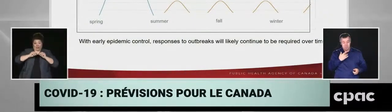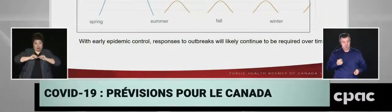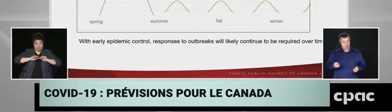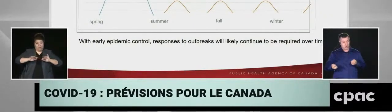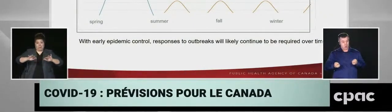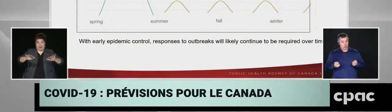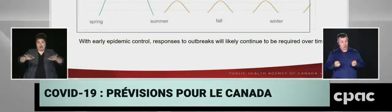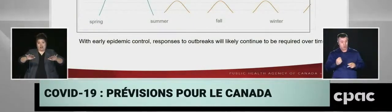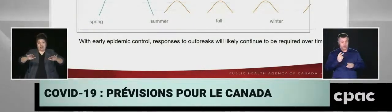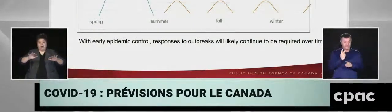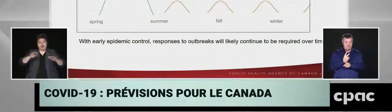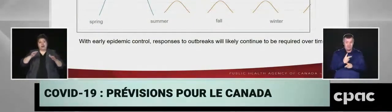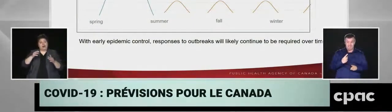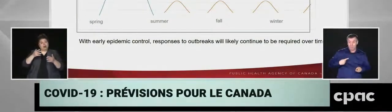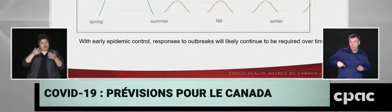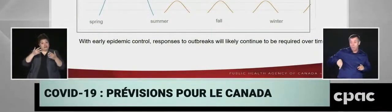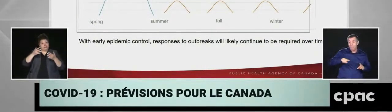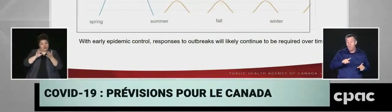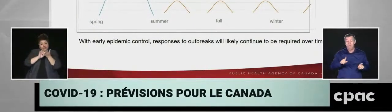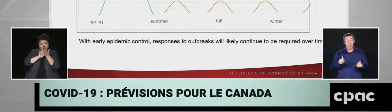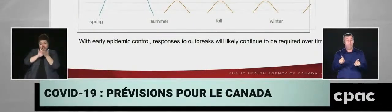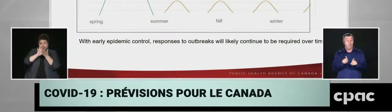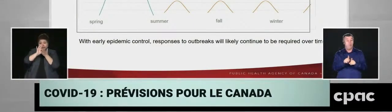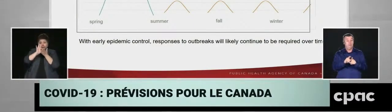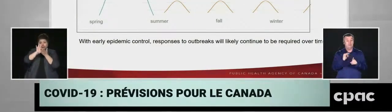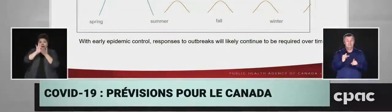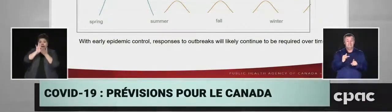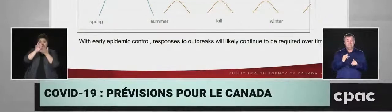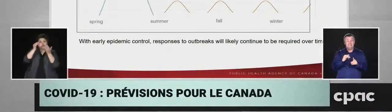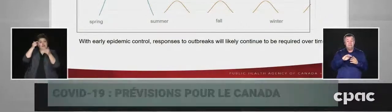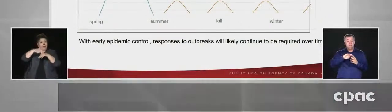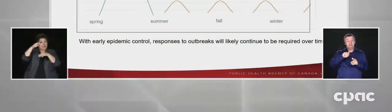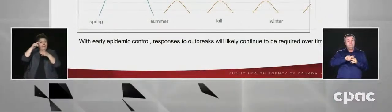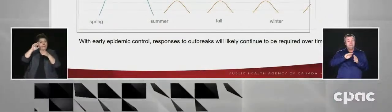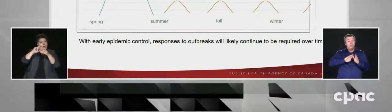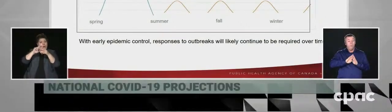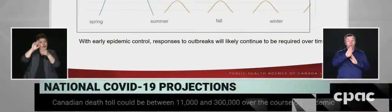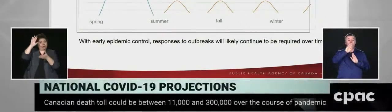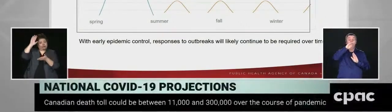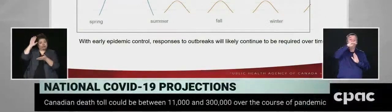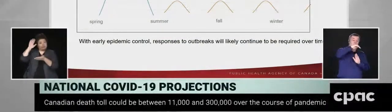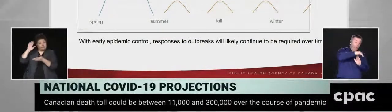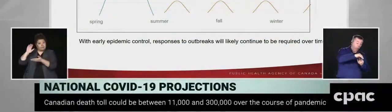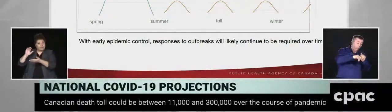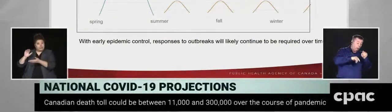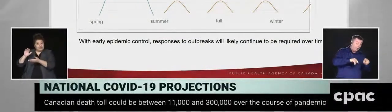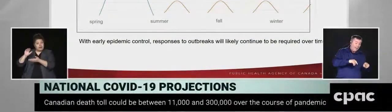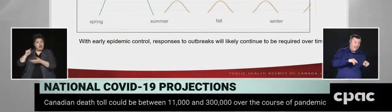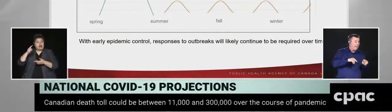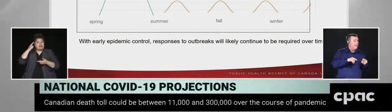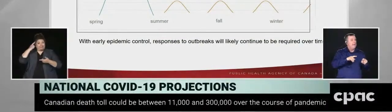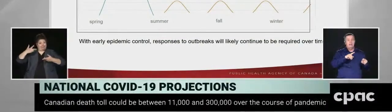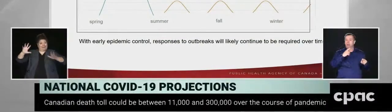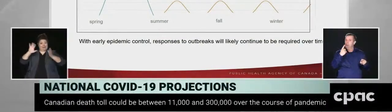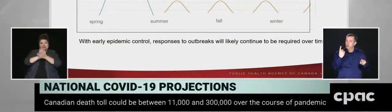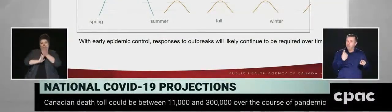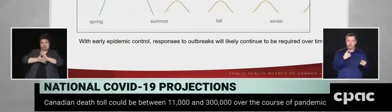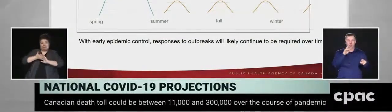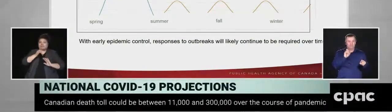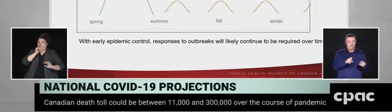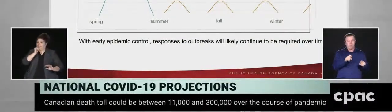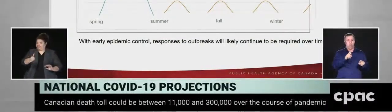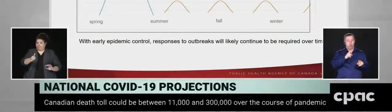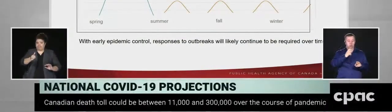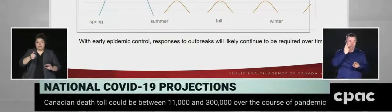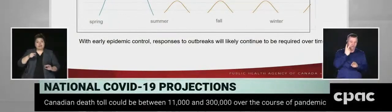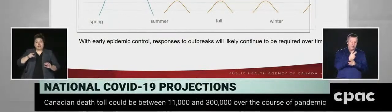of the curve, it will be equally critical to keep up with our control measures. If we let up, new chains of transmission